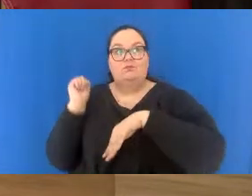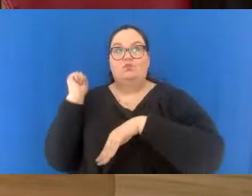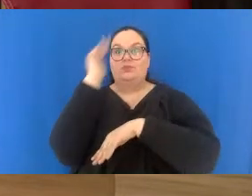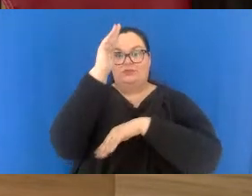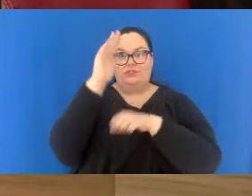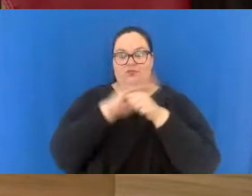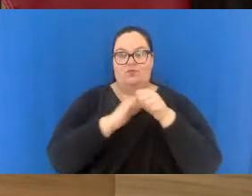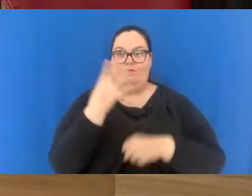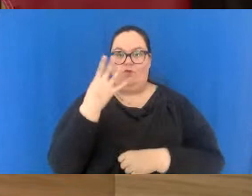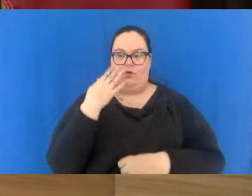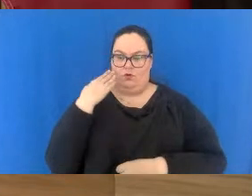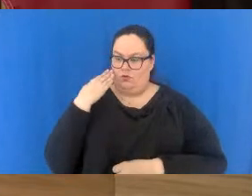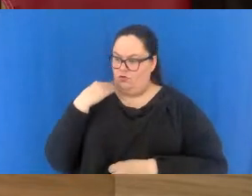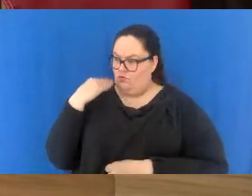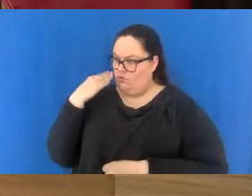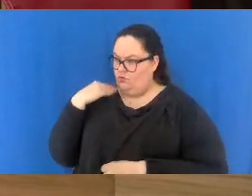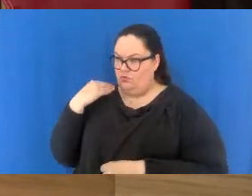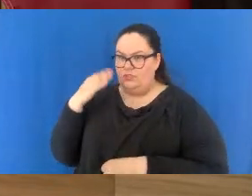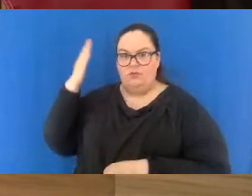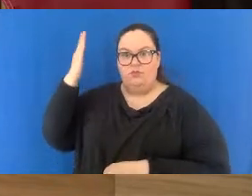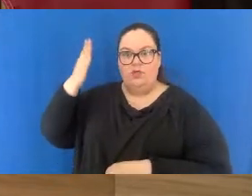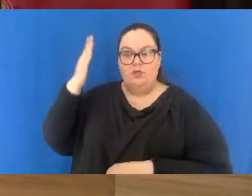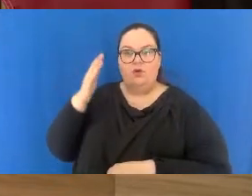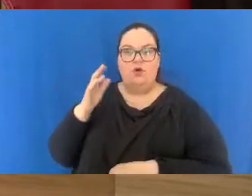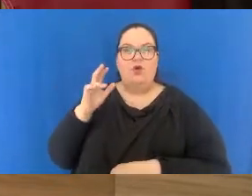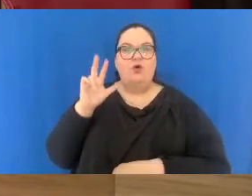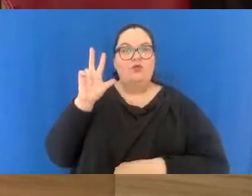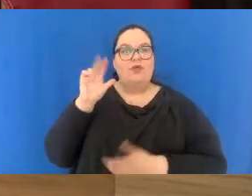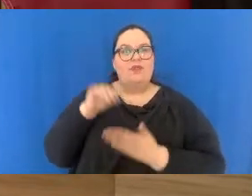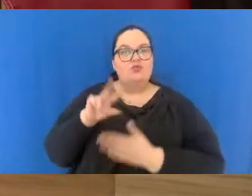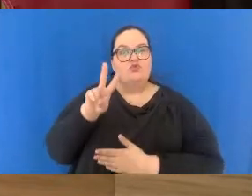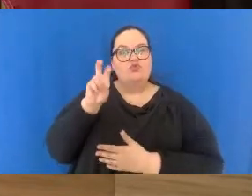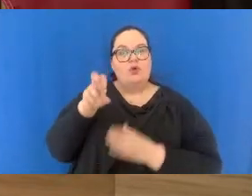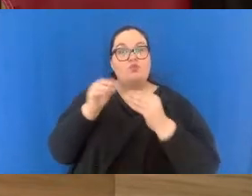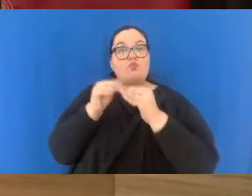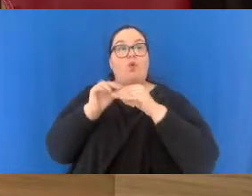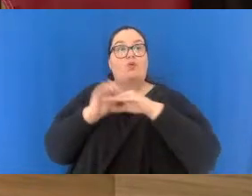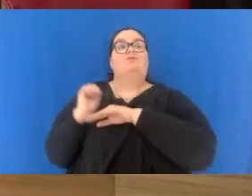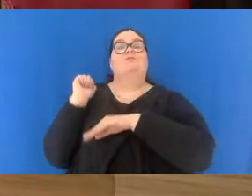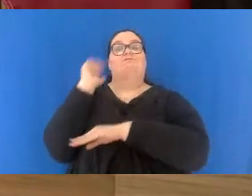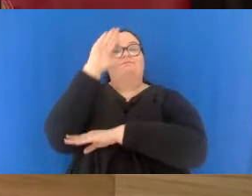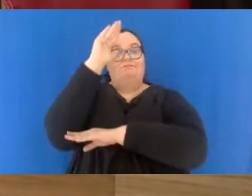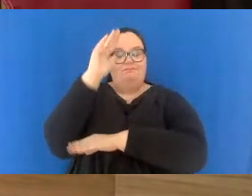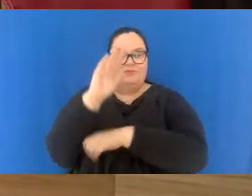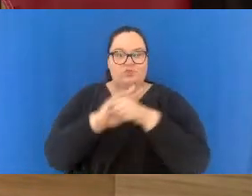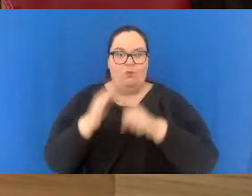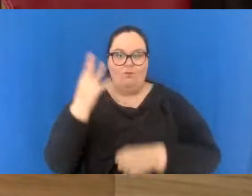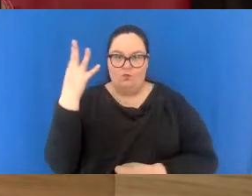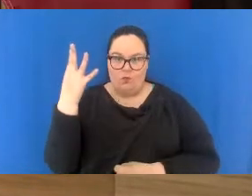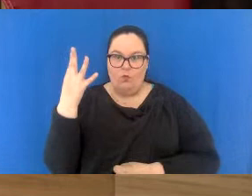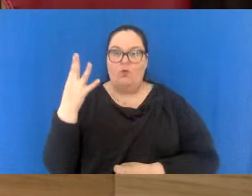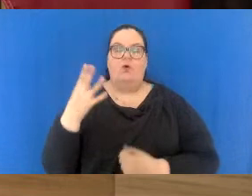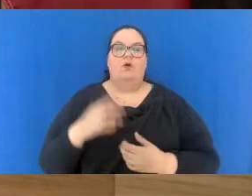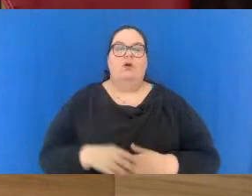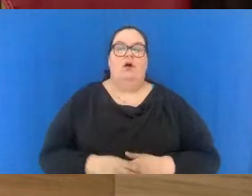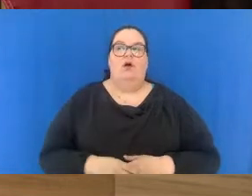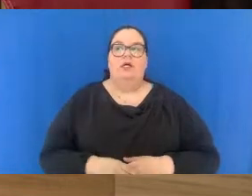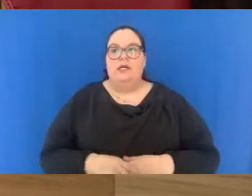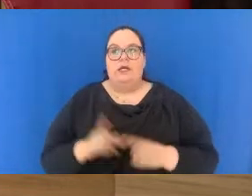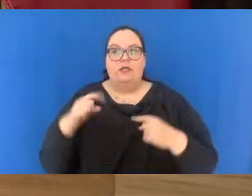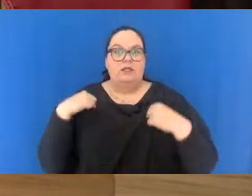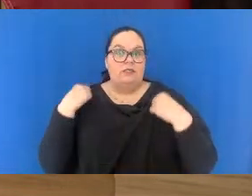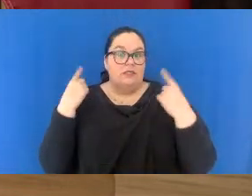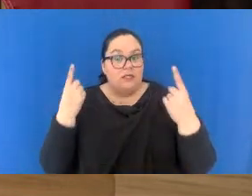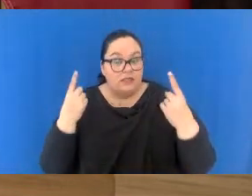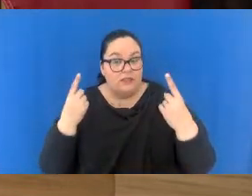press conference, at that time there were about 3,200 extra doses that had been reallocated to that zone. And in the meantime, since